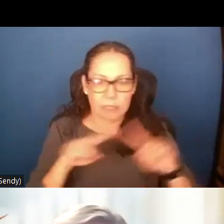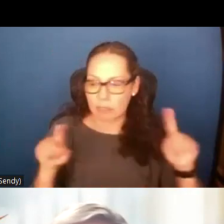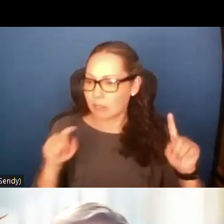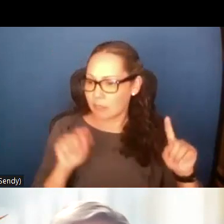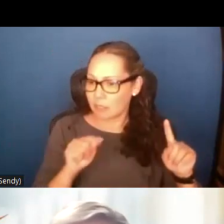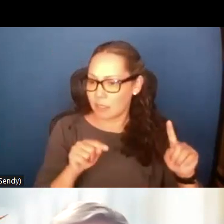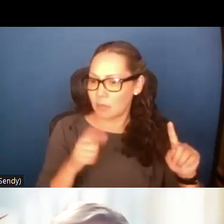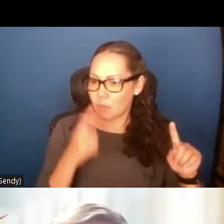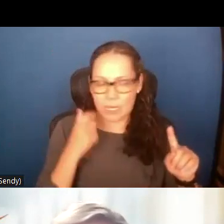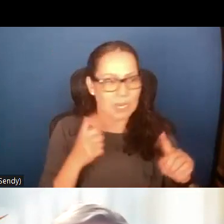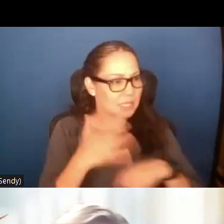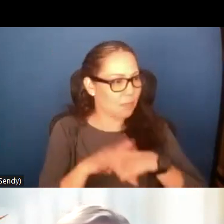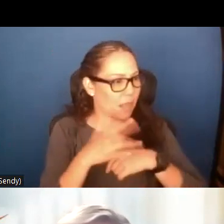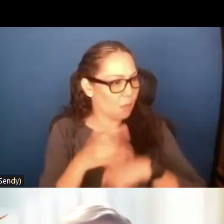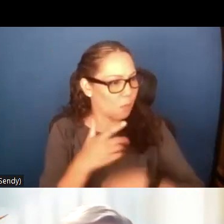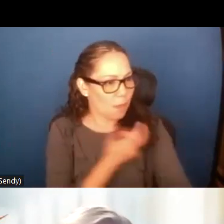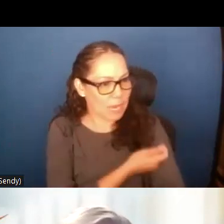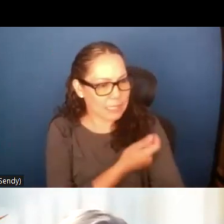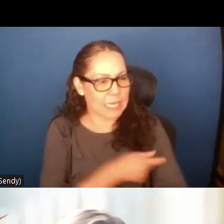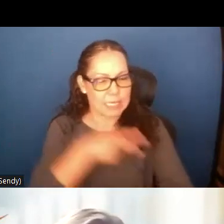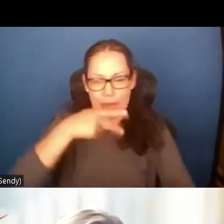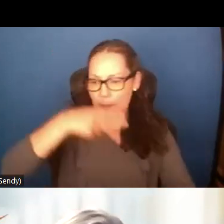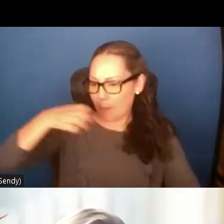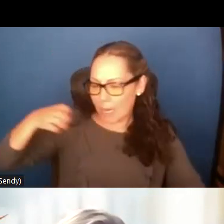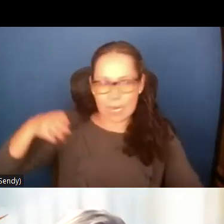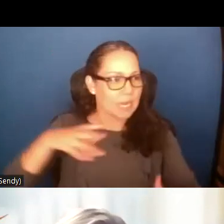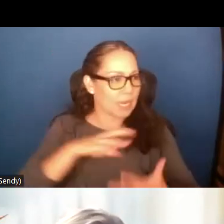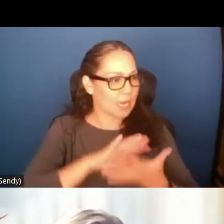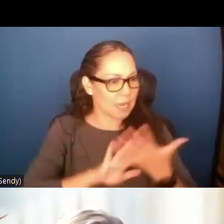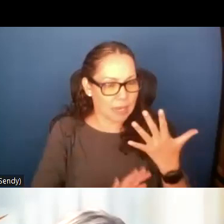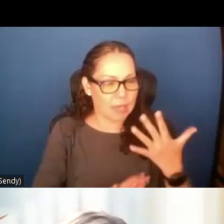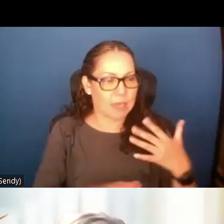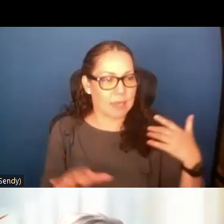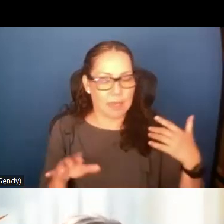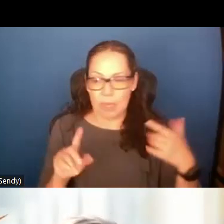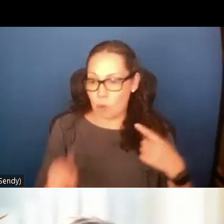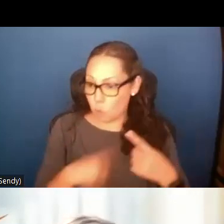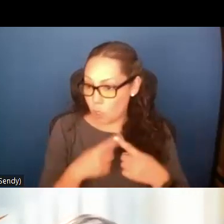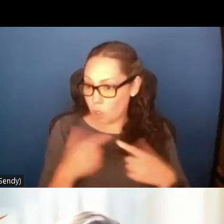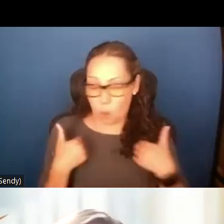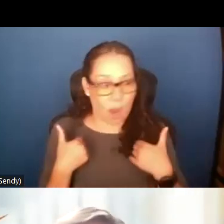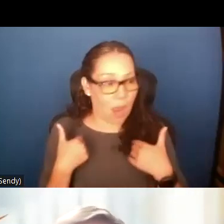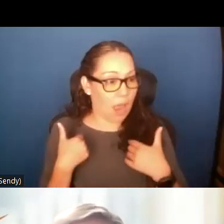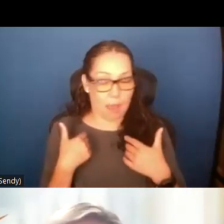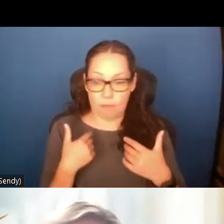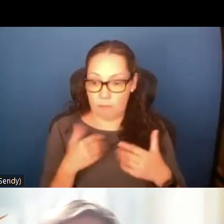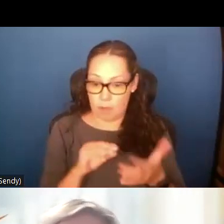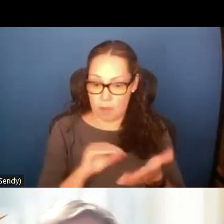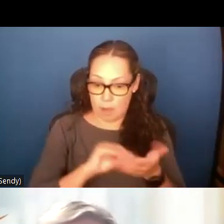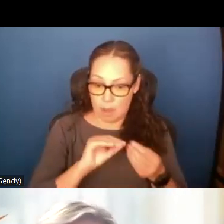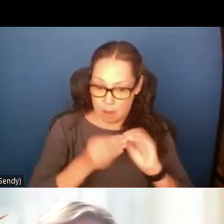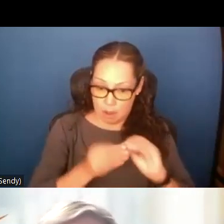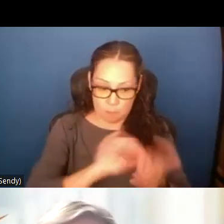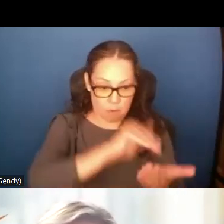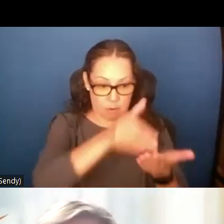vaccines become available, because I do remember that, particularly with the vaccination process. Once you had certain quantities of vaccines available, there were